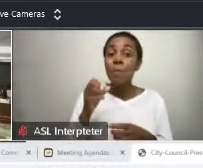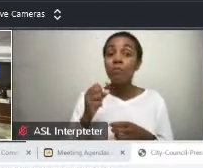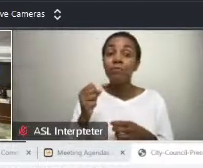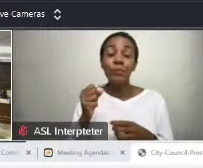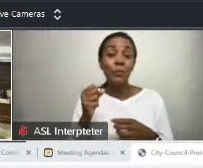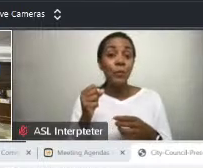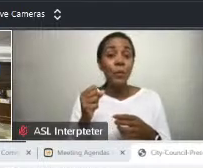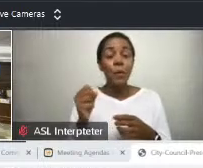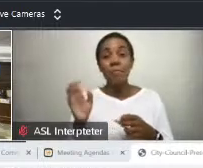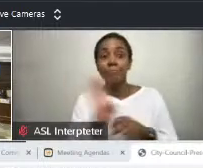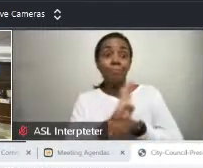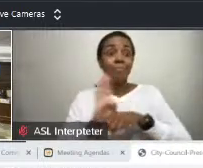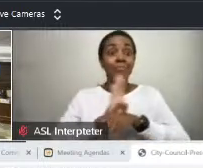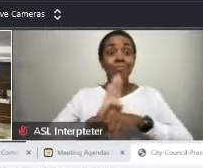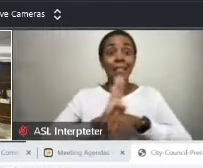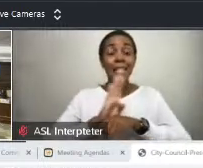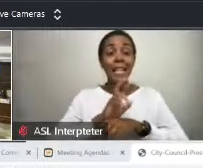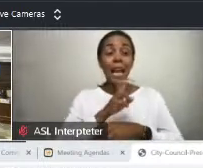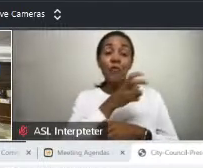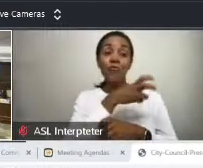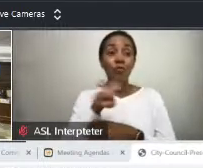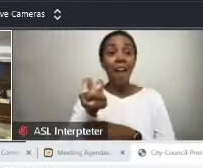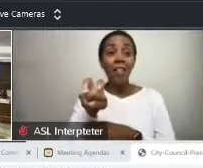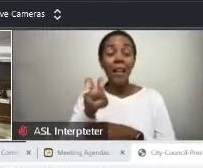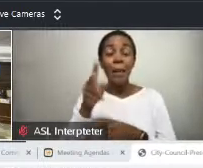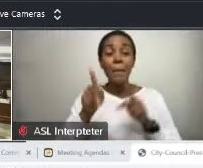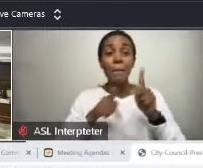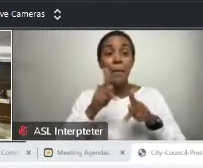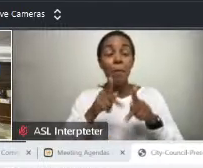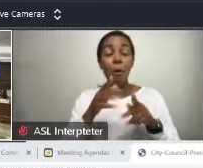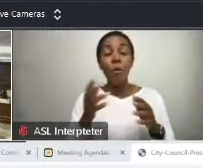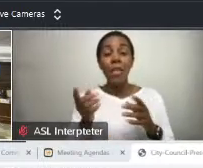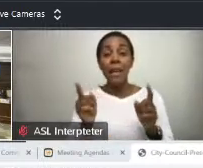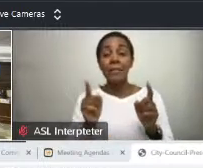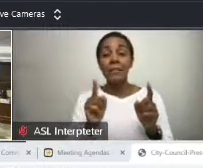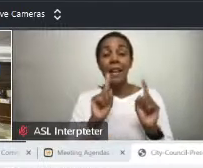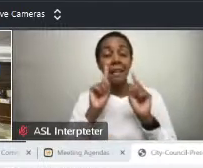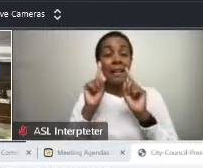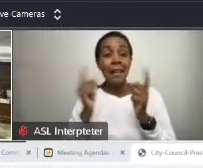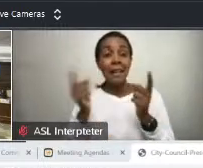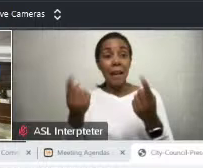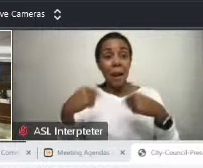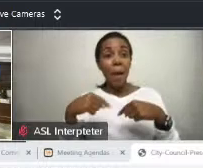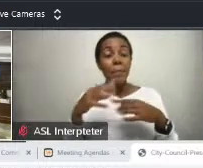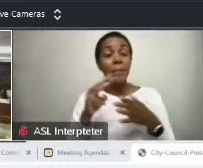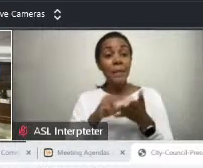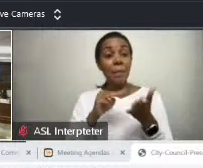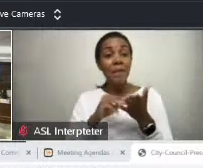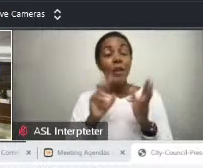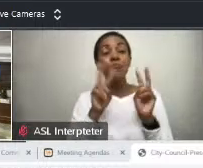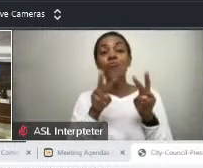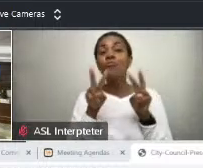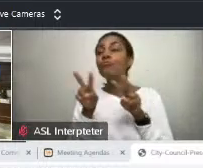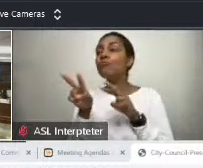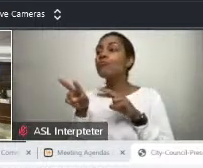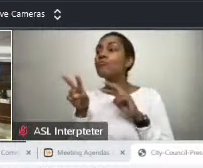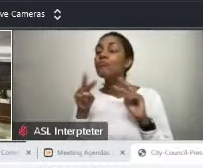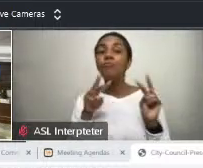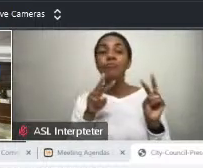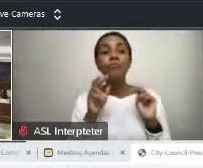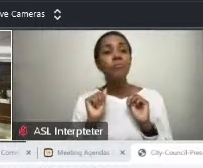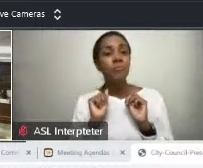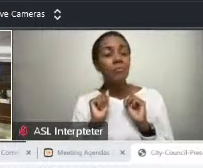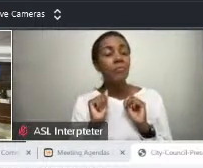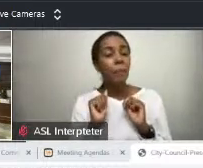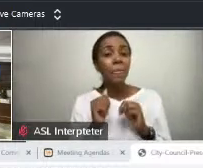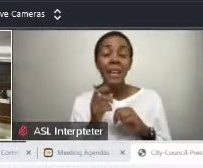you know, travel industry. Folks coming to Memphis to tour. Union is a fine place to reside if you're coming to tour the city. So